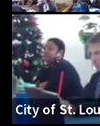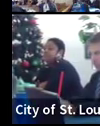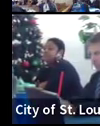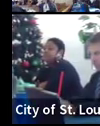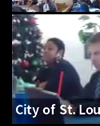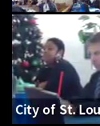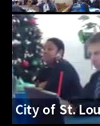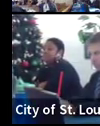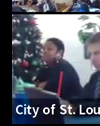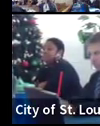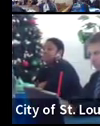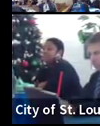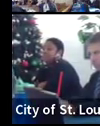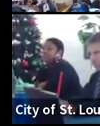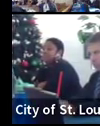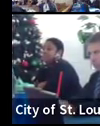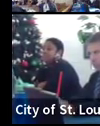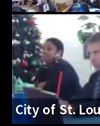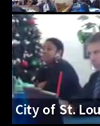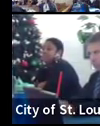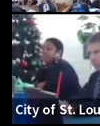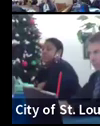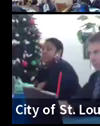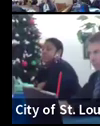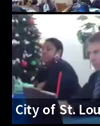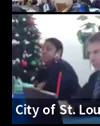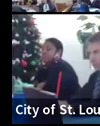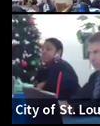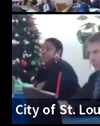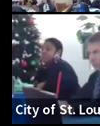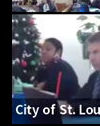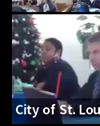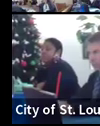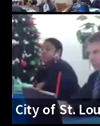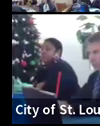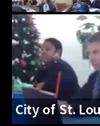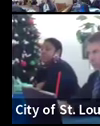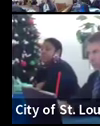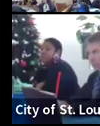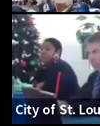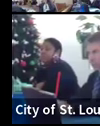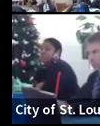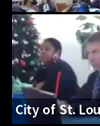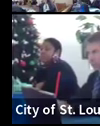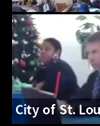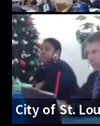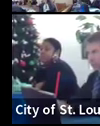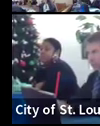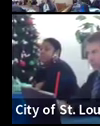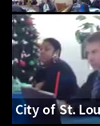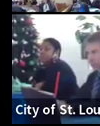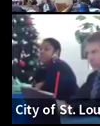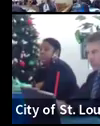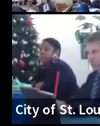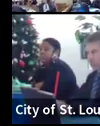begin next year with the help of community, because we are still standing, watching, working